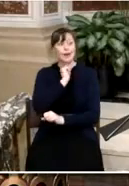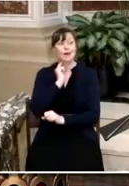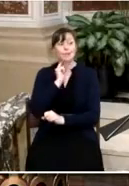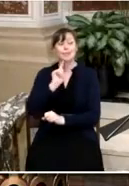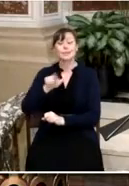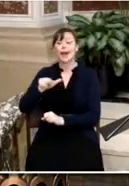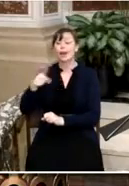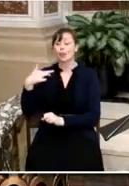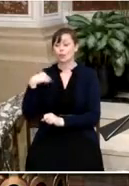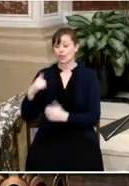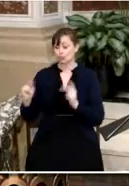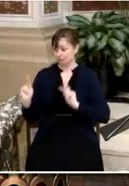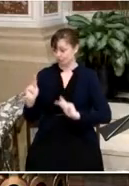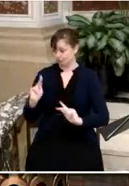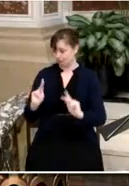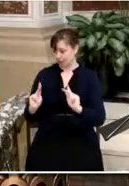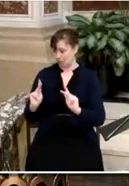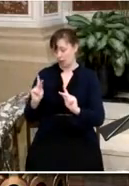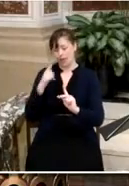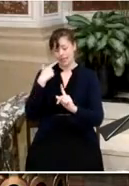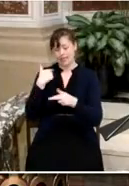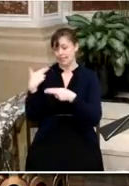laity in his name.